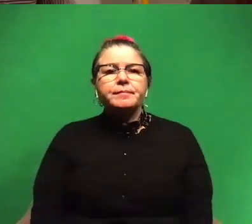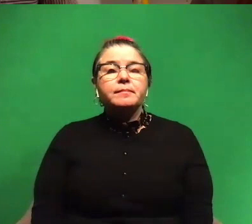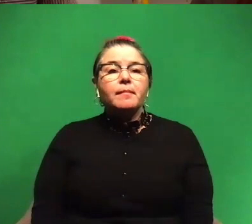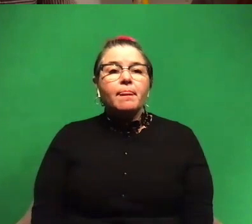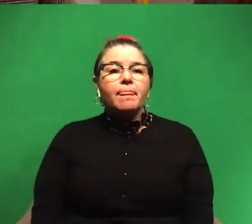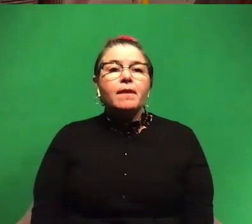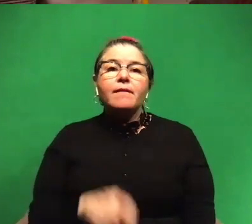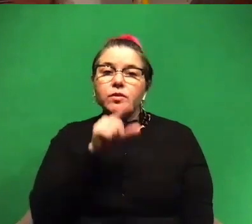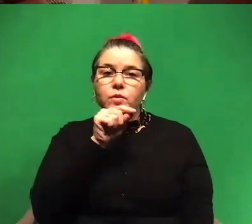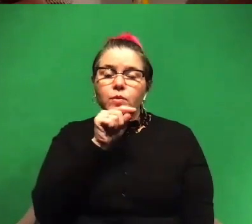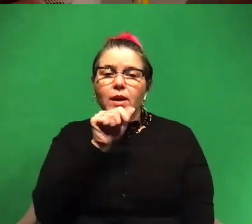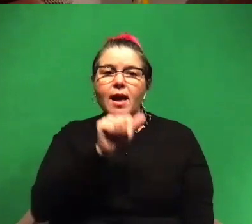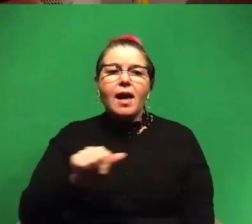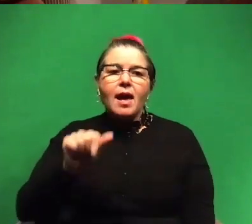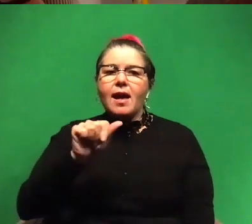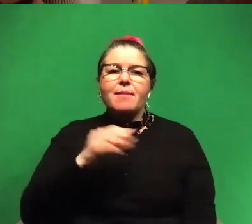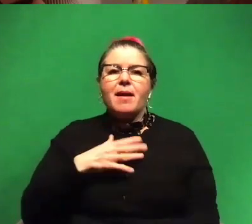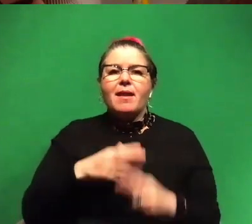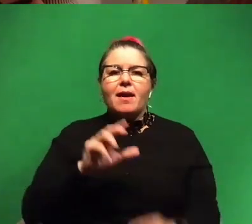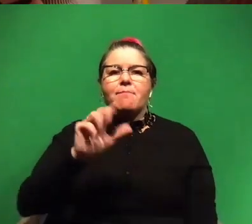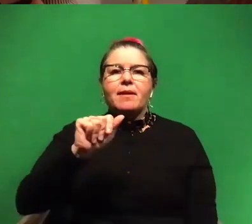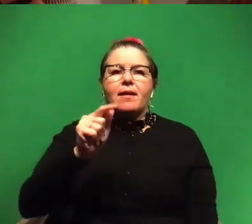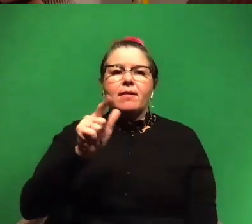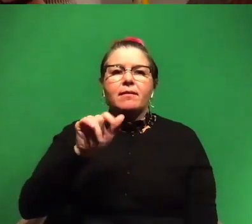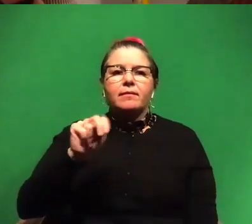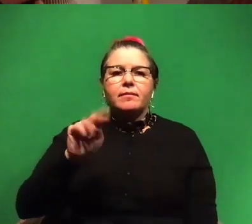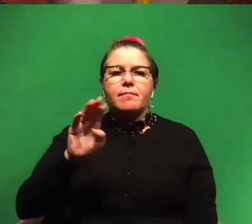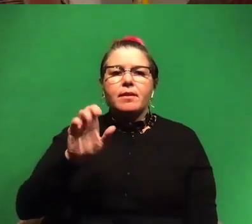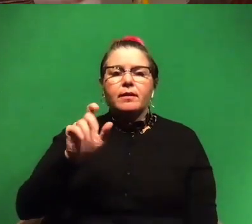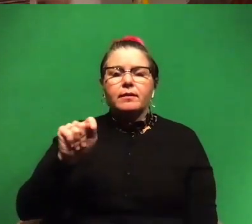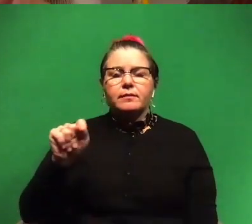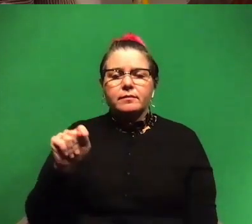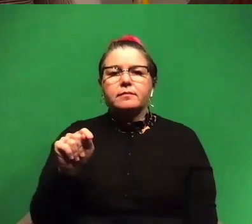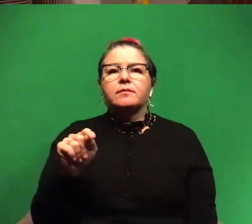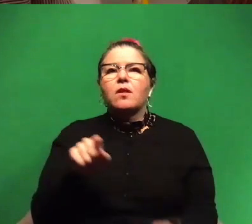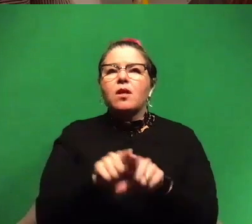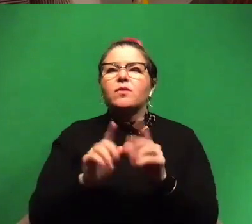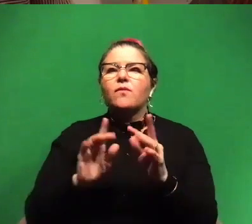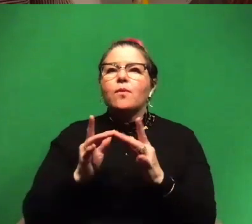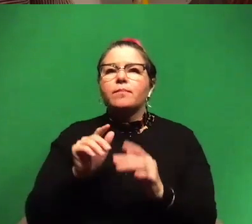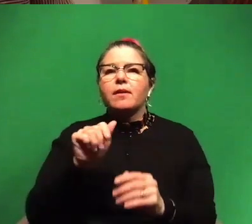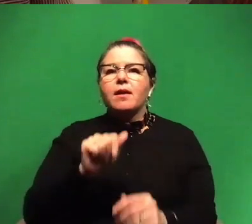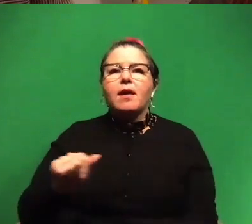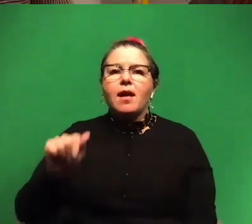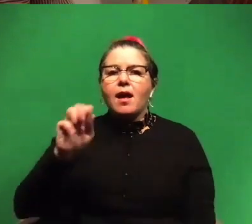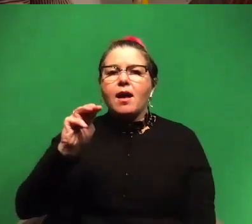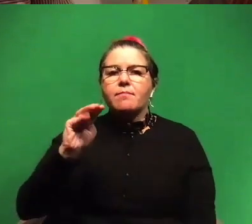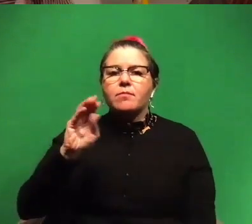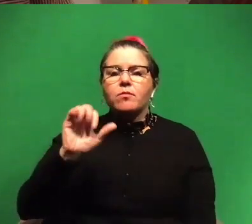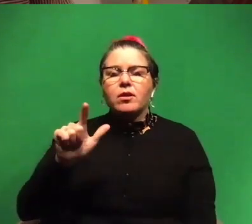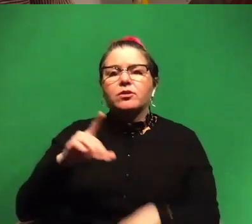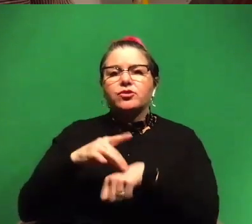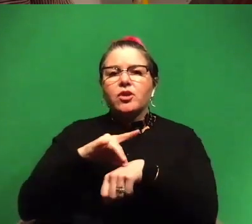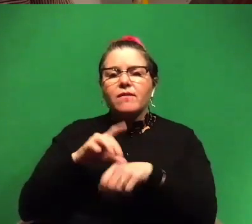I have Twitter. It's just at Caitlynn Beckett. And I have a webpage at Memorial